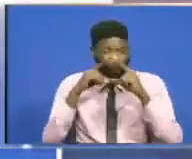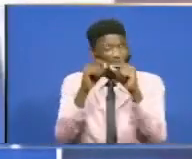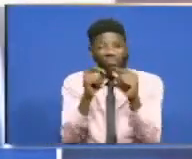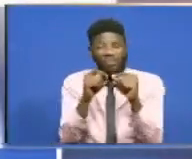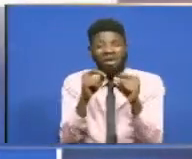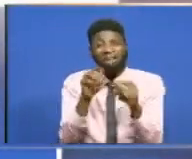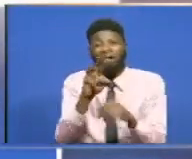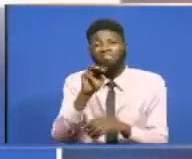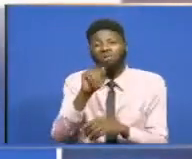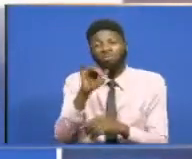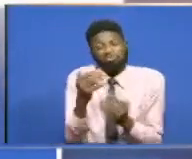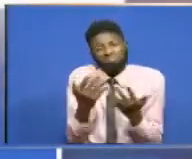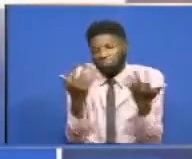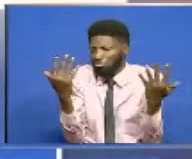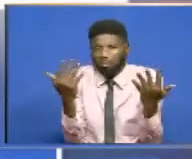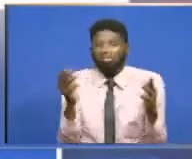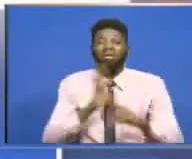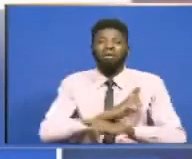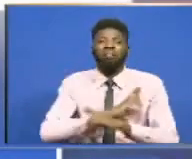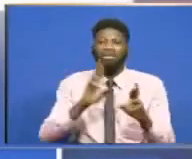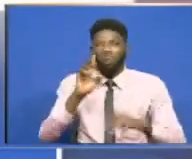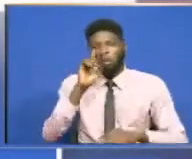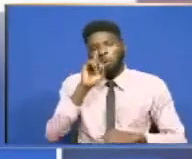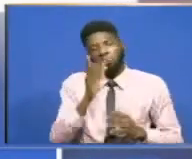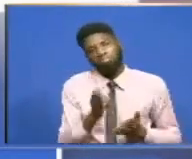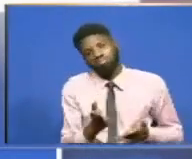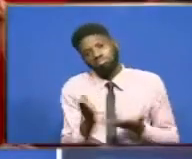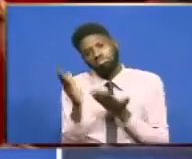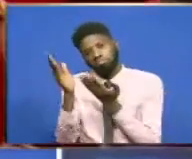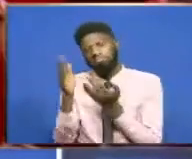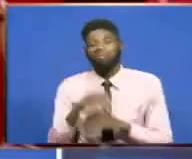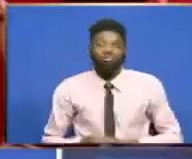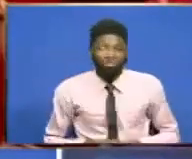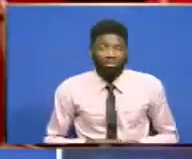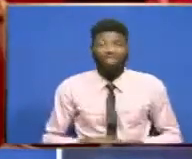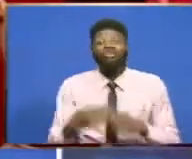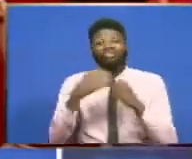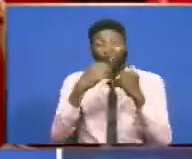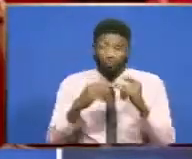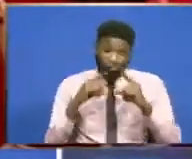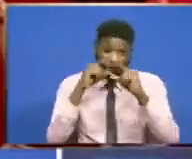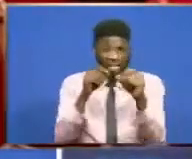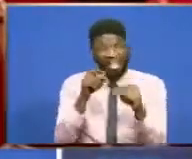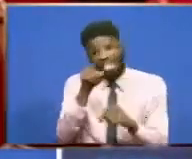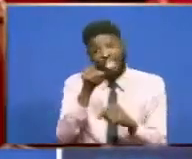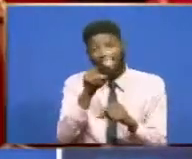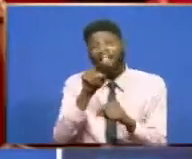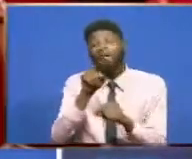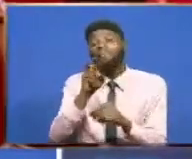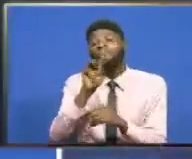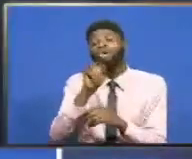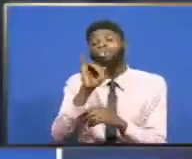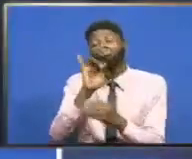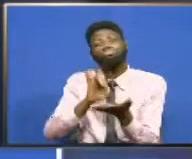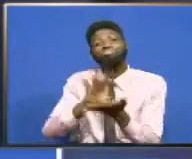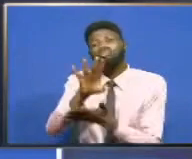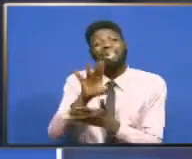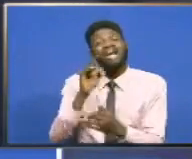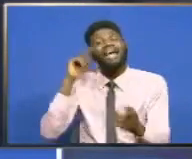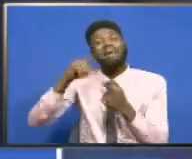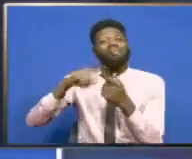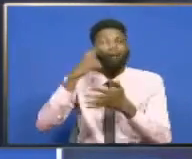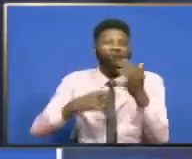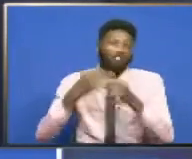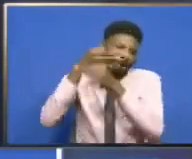said he was ready to go home. Sonko claimed the impeachment attempt was part of wider scheme to arm twist him to append his signature to